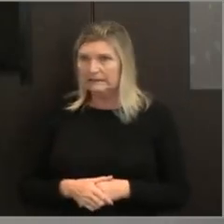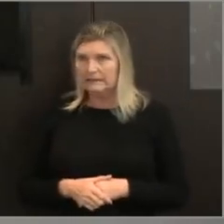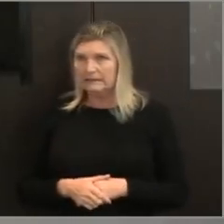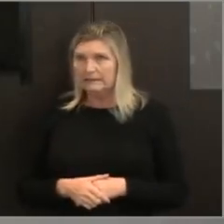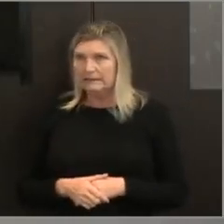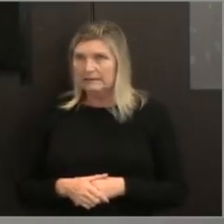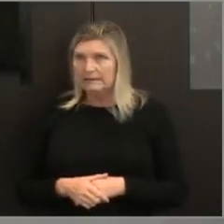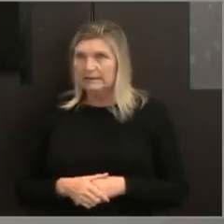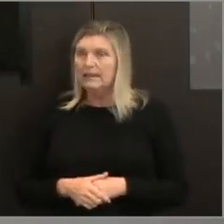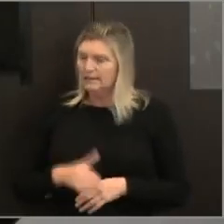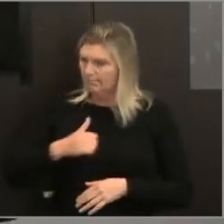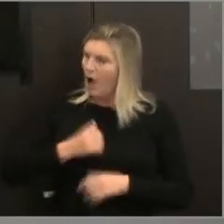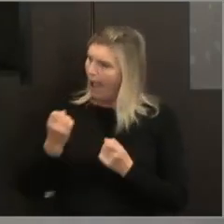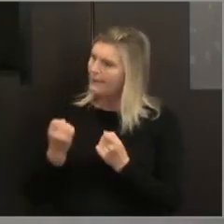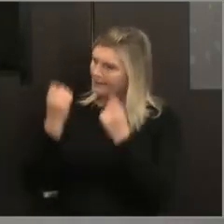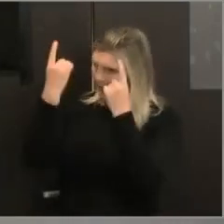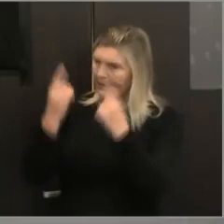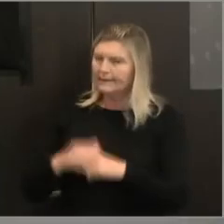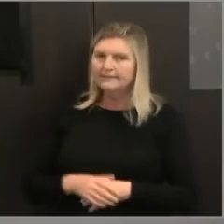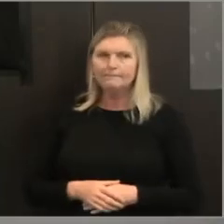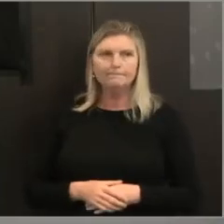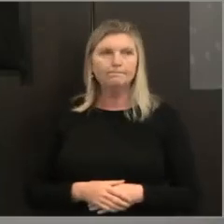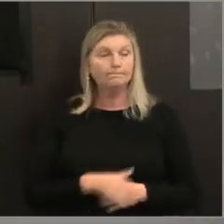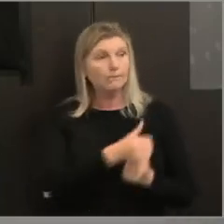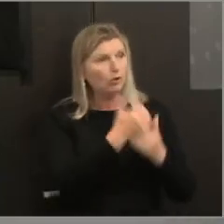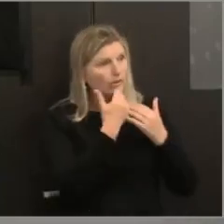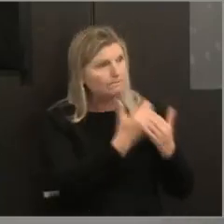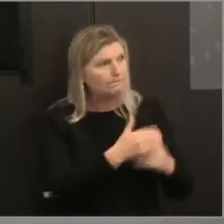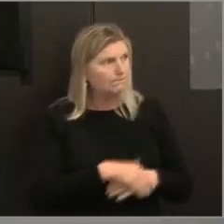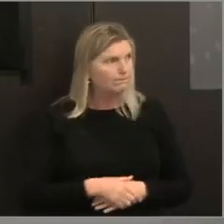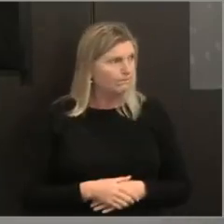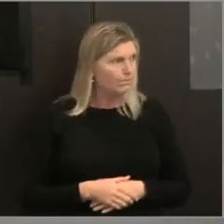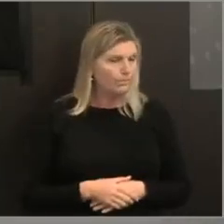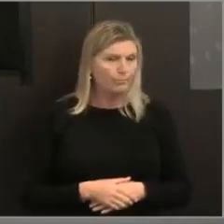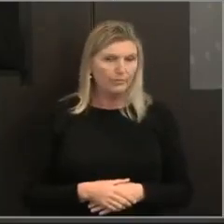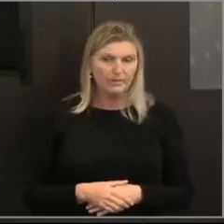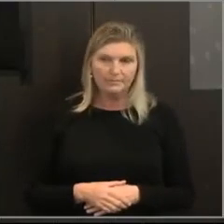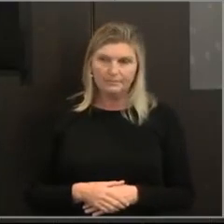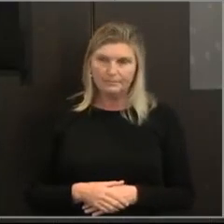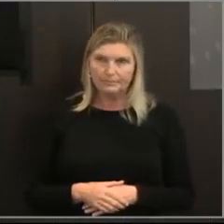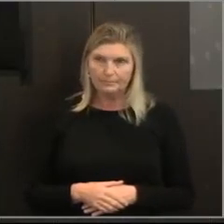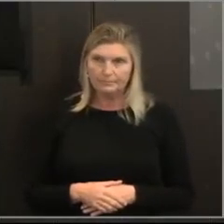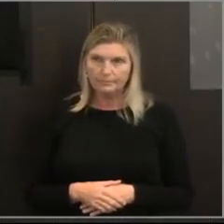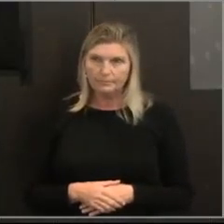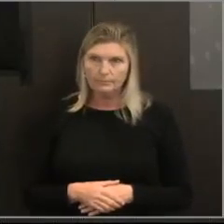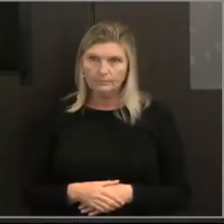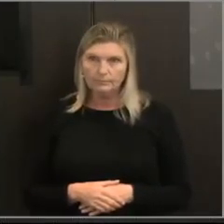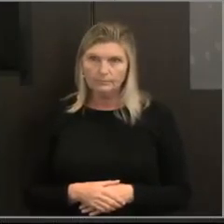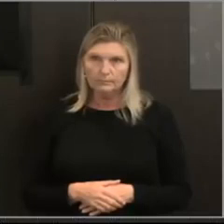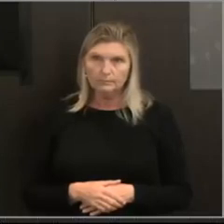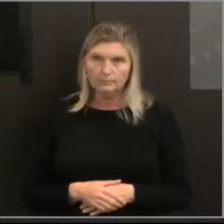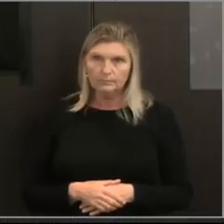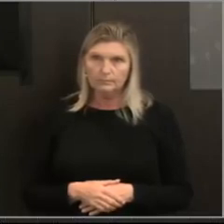tikanga understanding, I think. Kia ora. And just finally, it's good to see that the